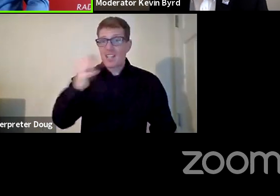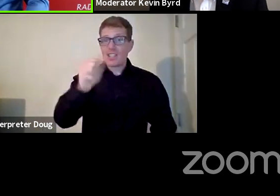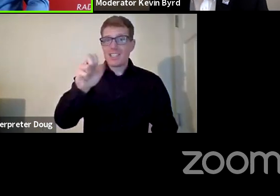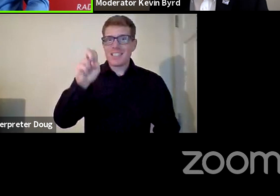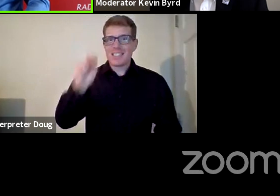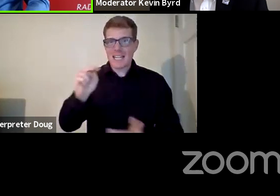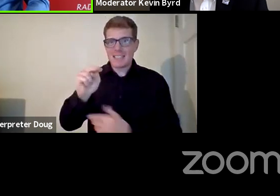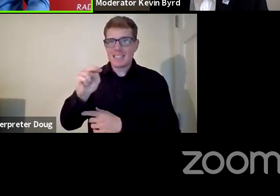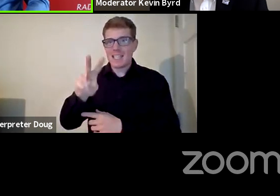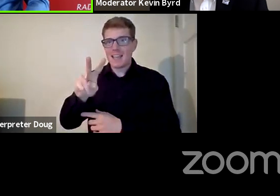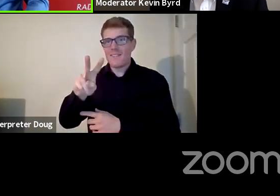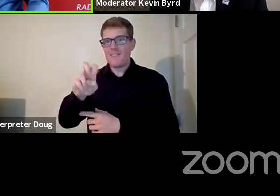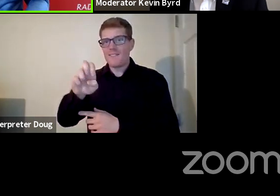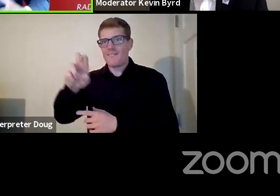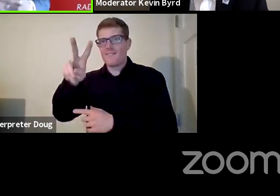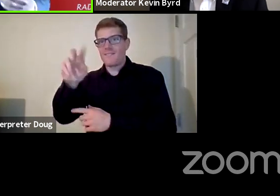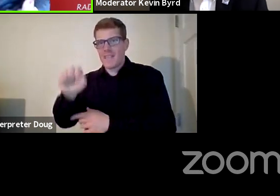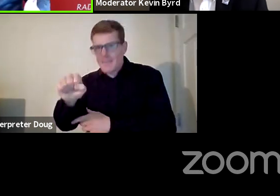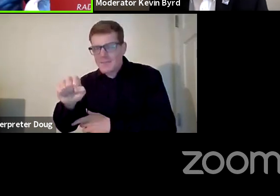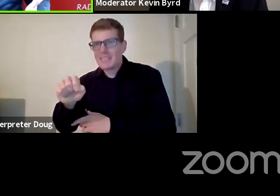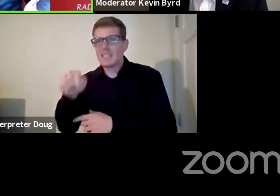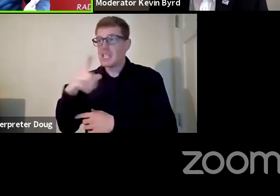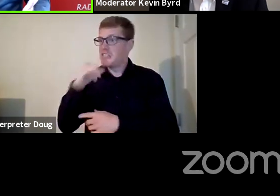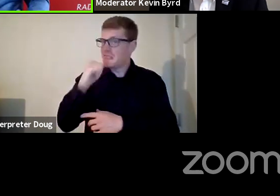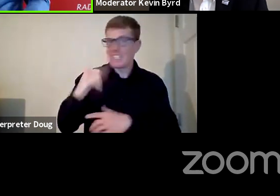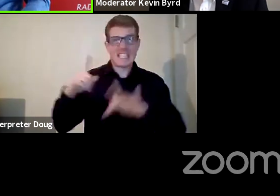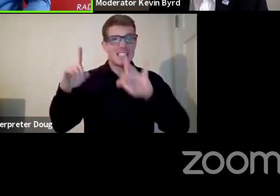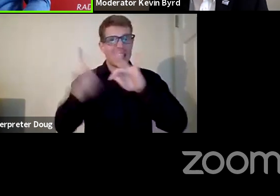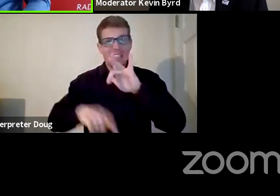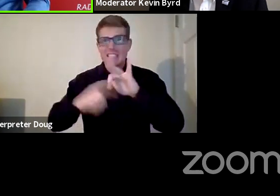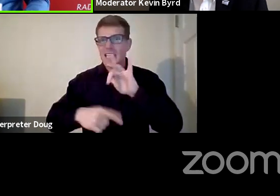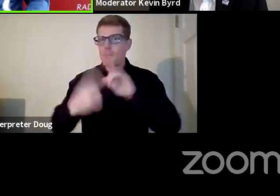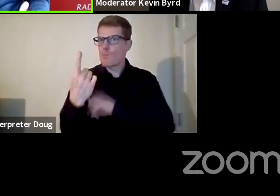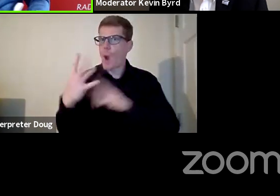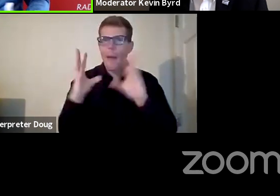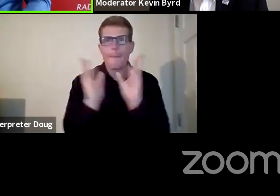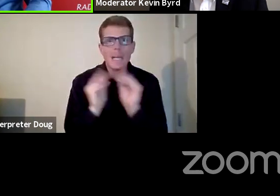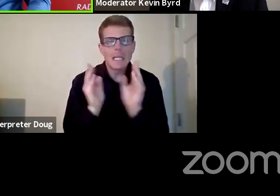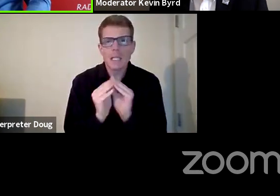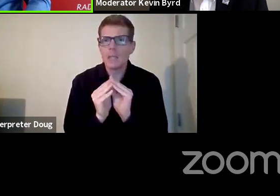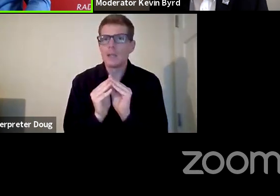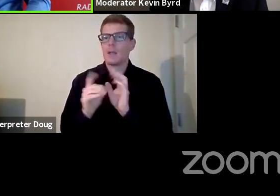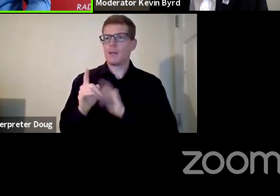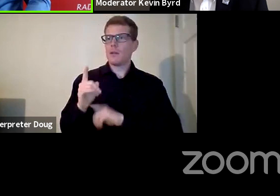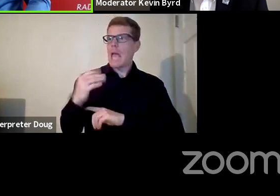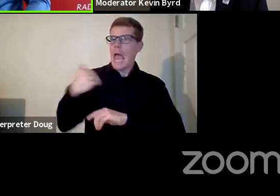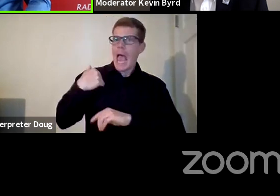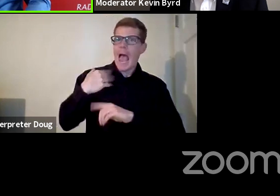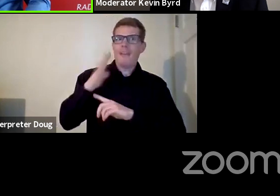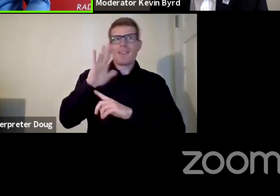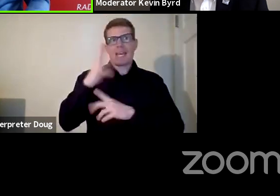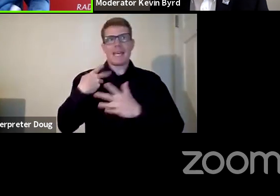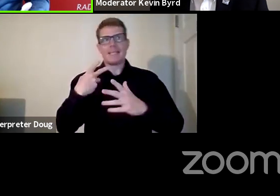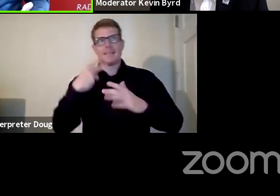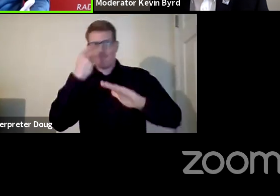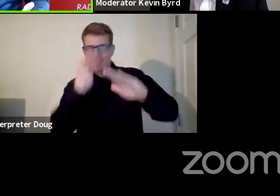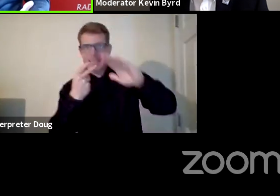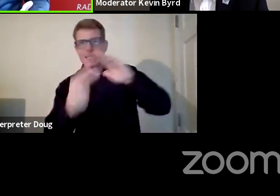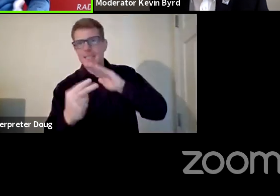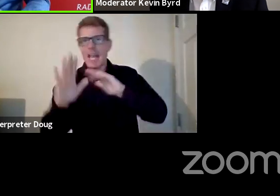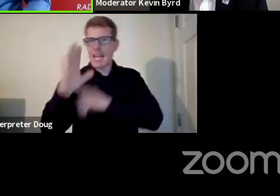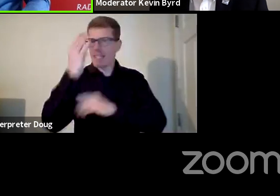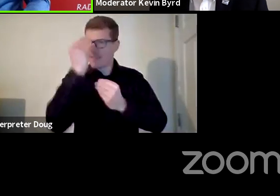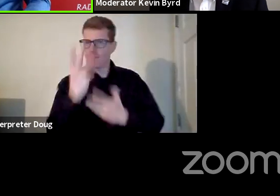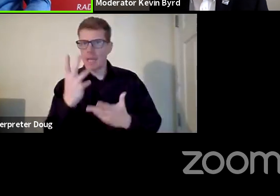He's attended every single meeting, and having his insight has been absolutely amazing. So I would just say that the relationships